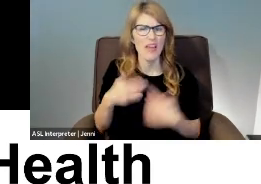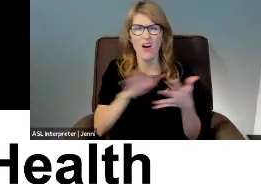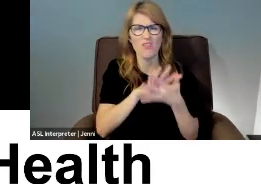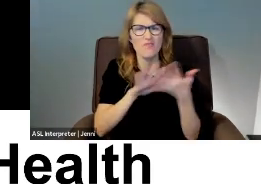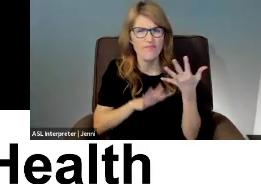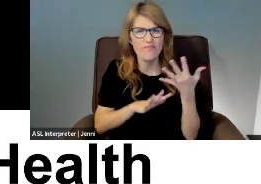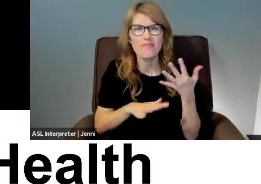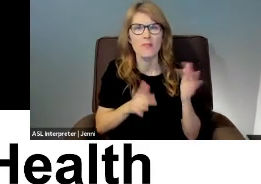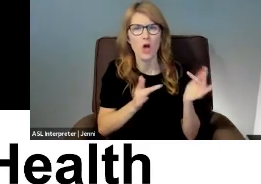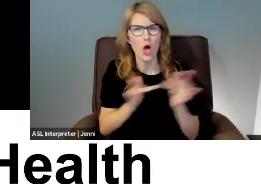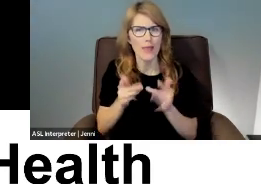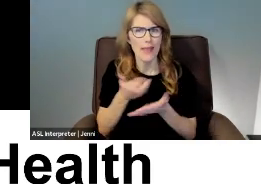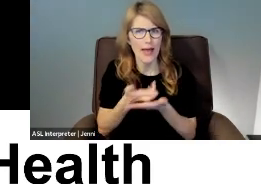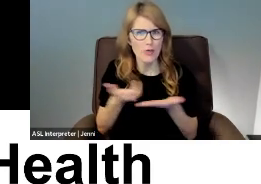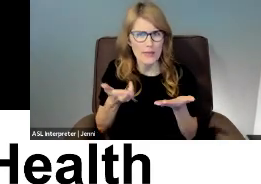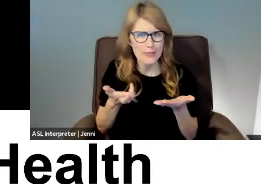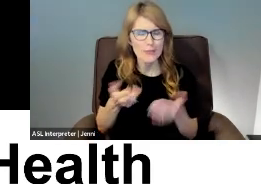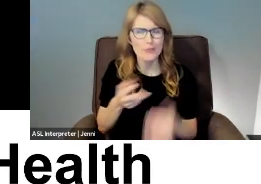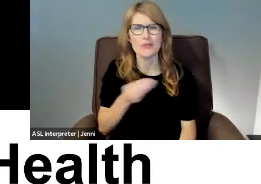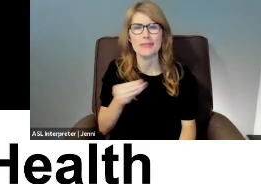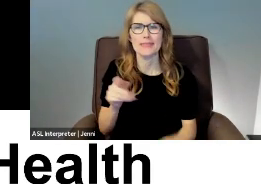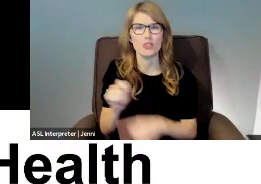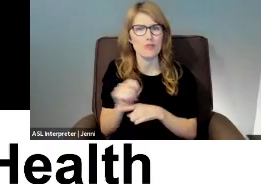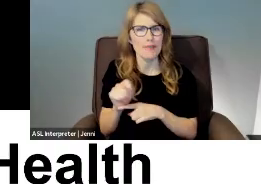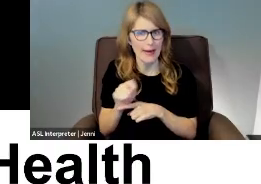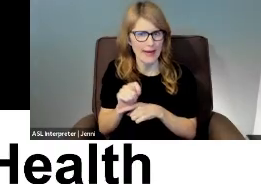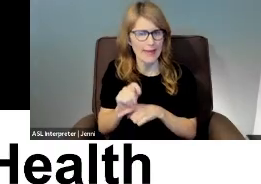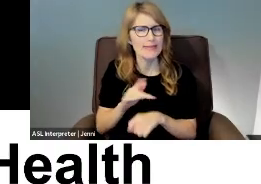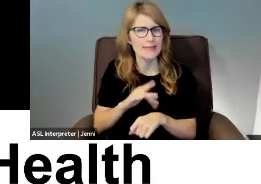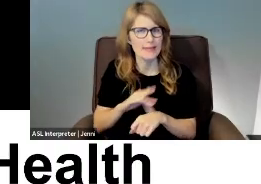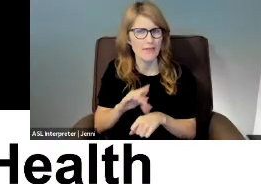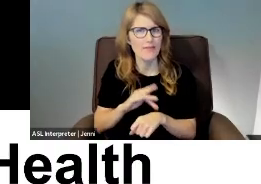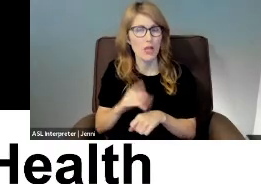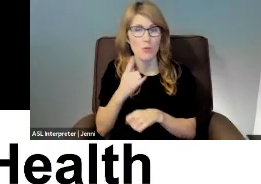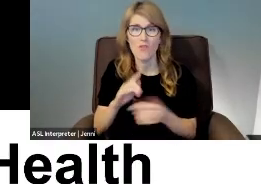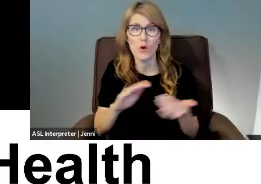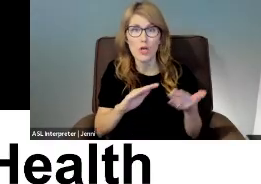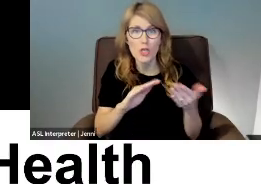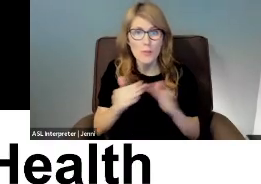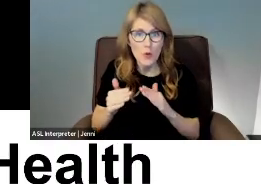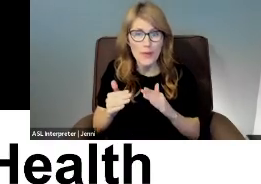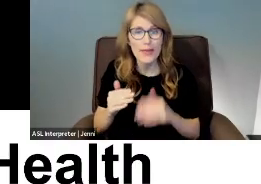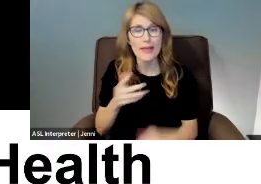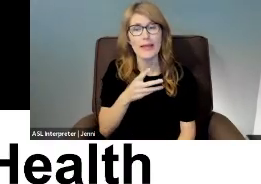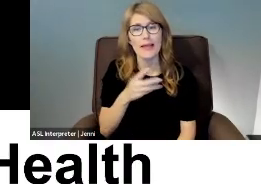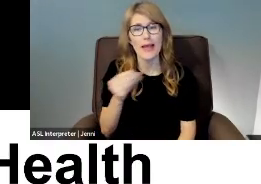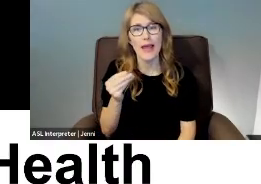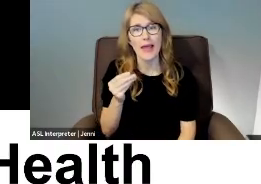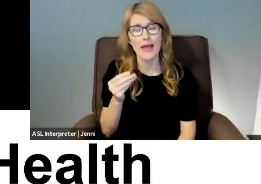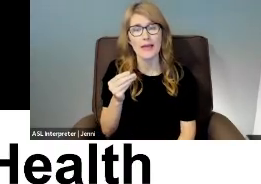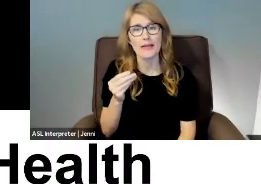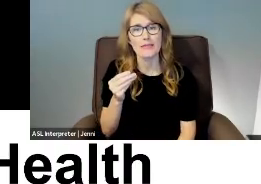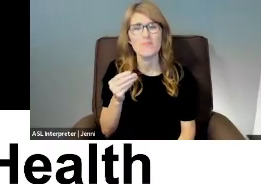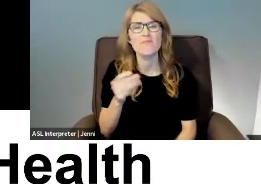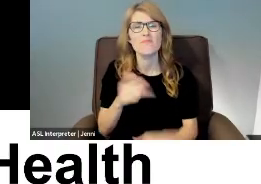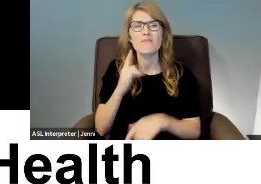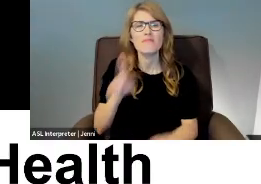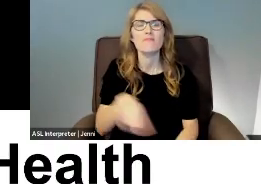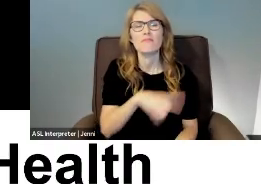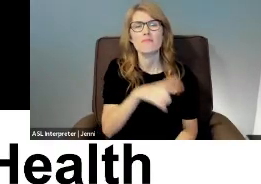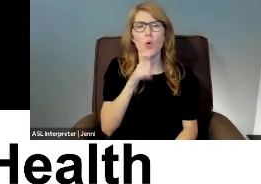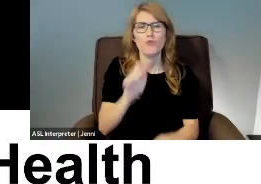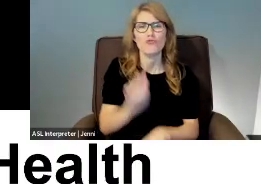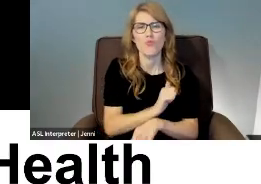online resources and trainings available to the community and to those working in